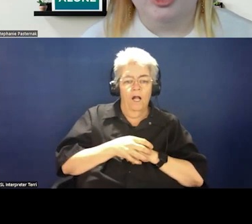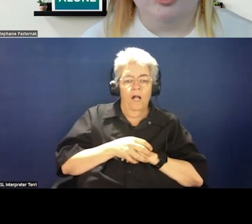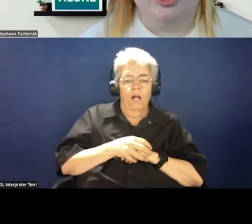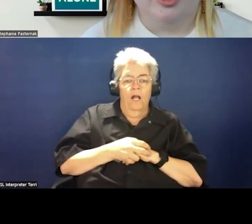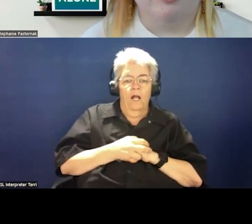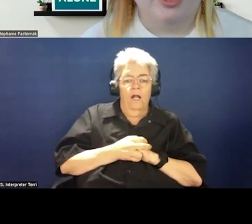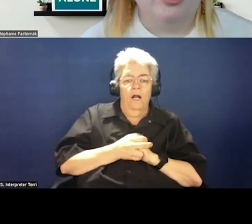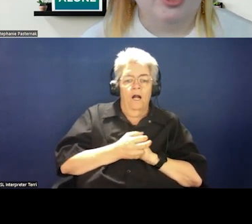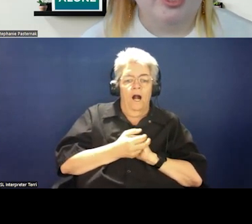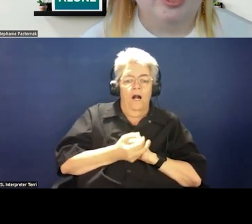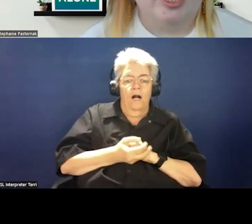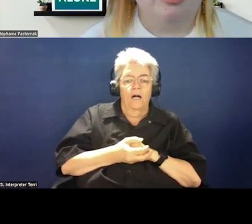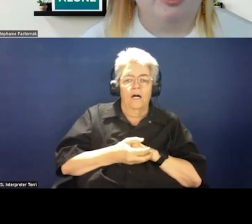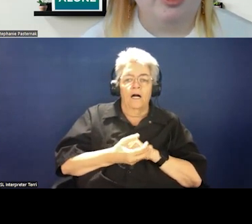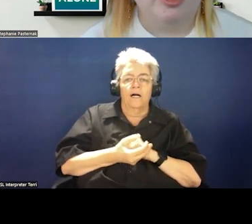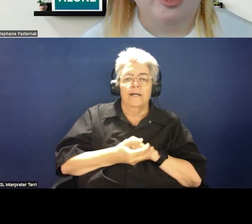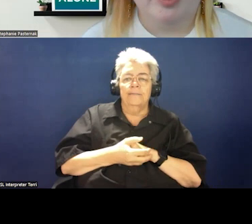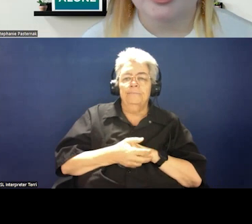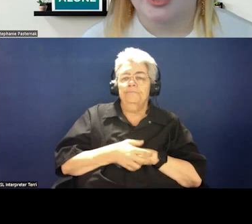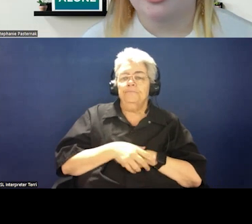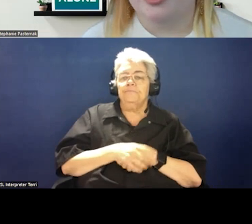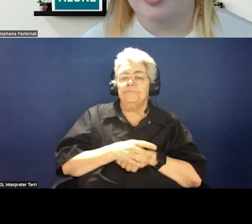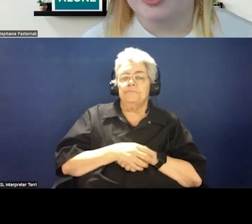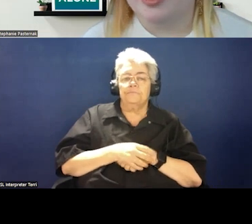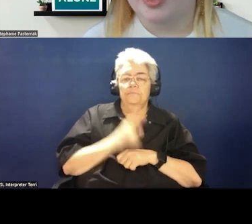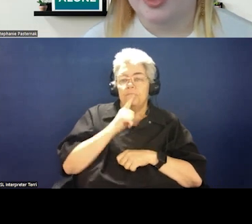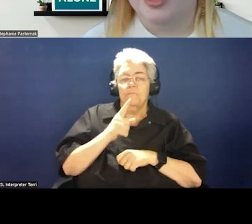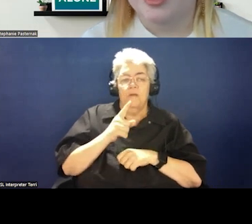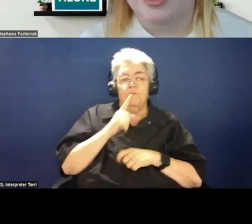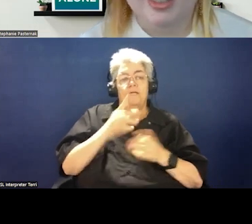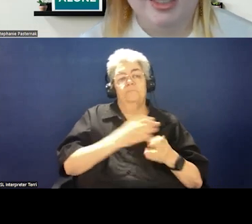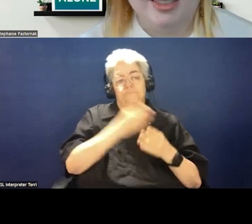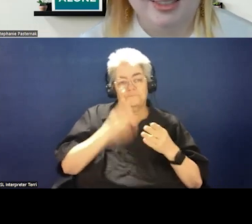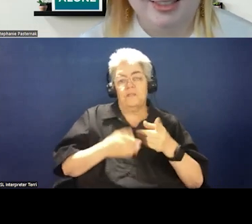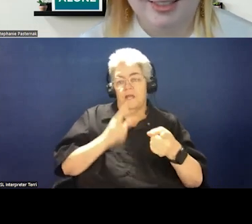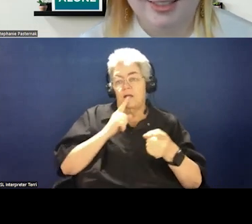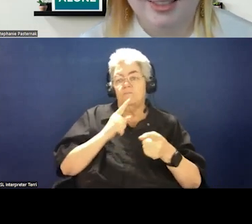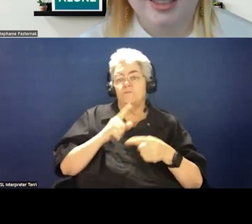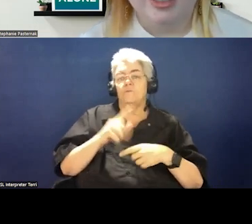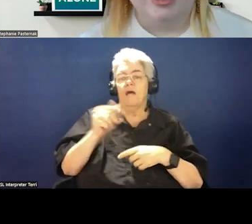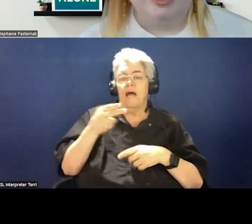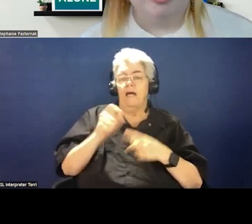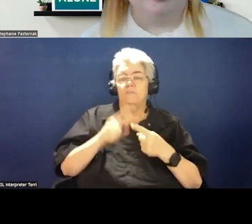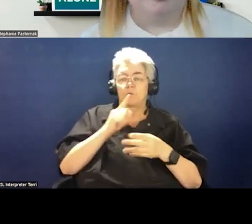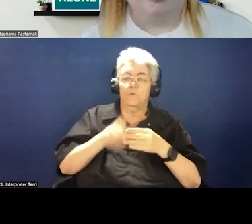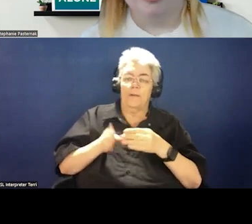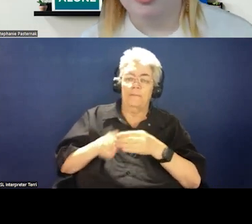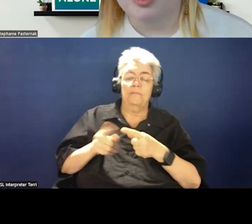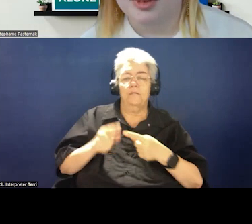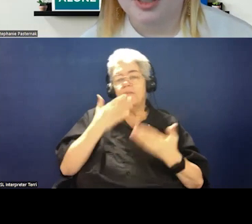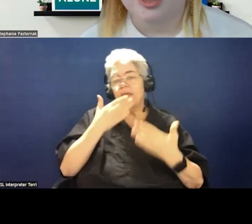And we can jump to our final slides, and I will toss it back to Hannah to wrap us up. Thanks, Steph. And I'd be